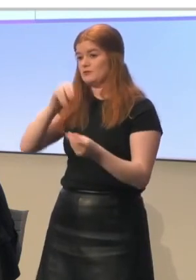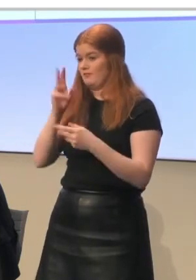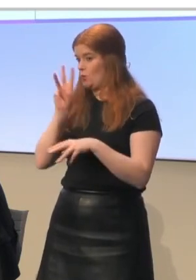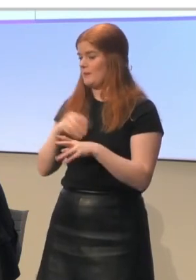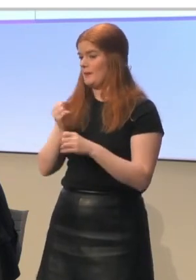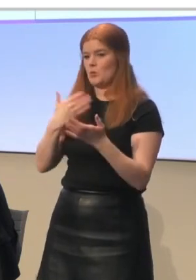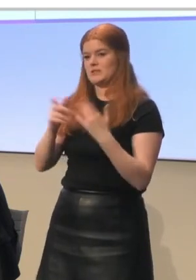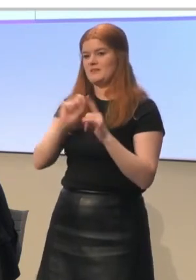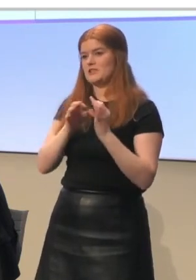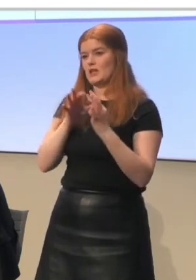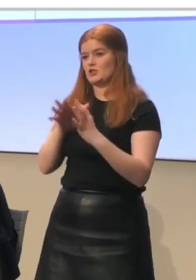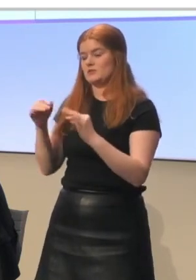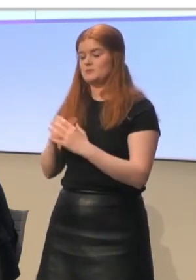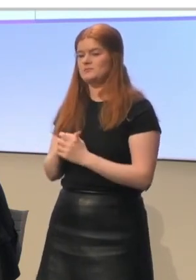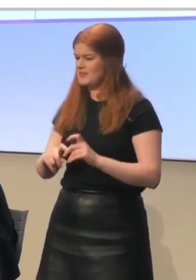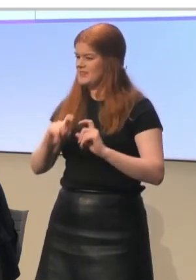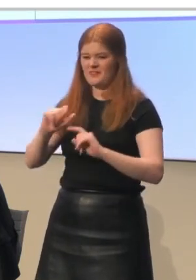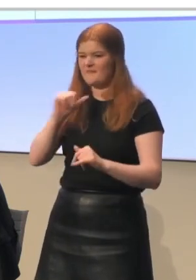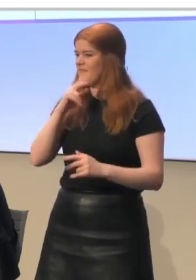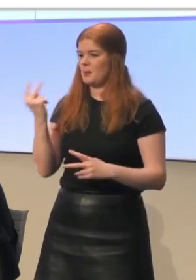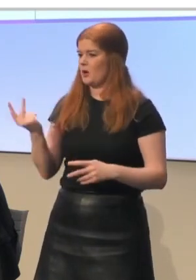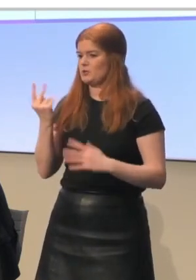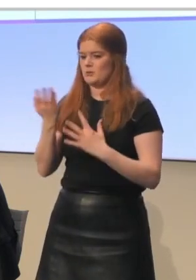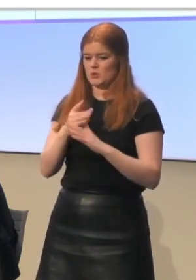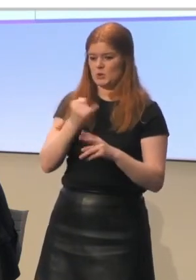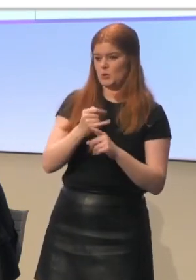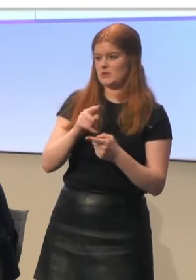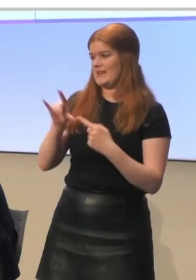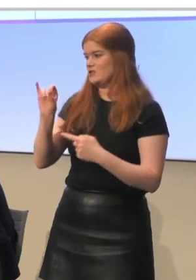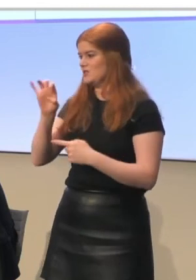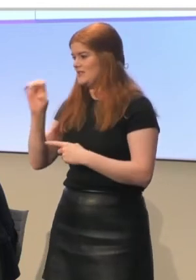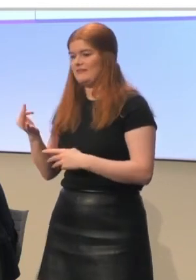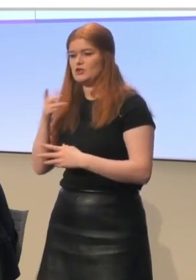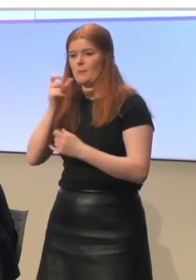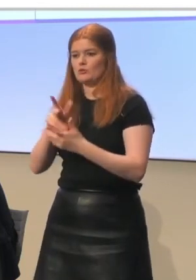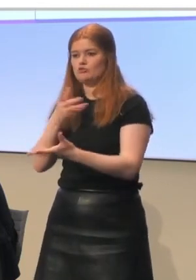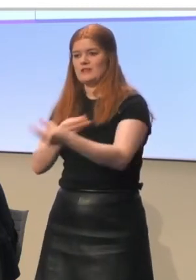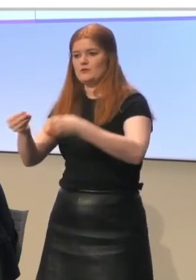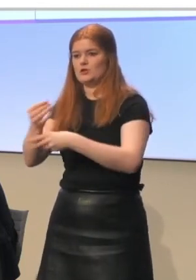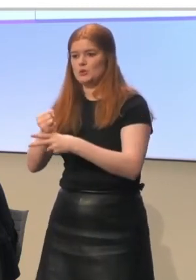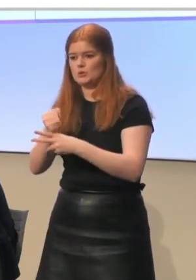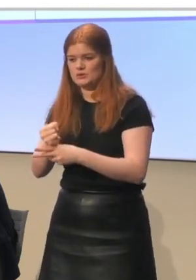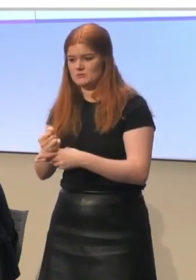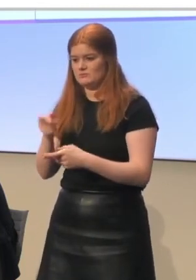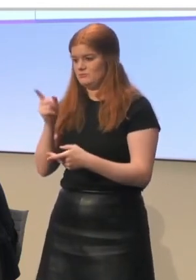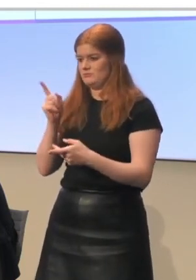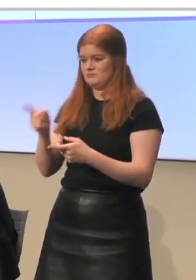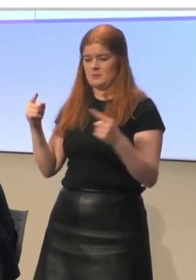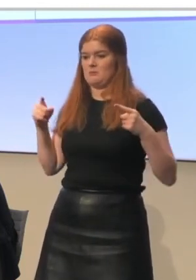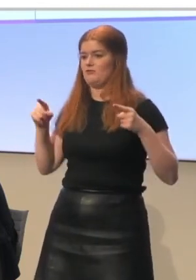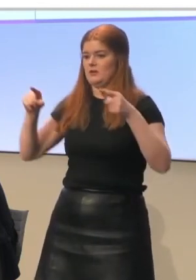those disconnections. There still isn't a partnership between schools and the HSE when it comes to the transfer of students. They're running in